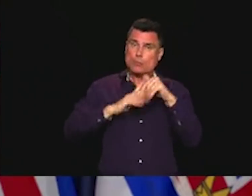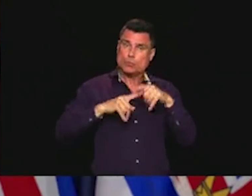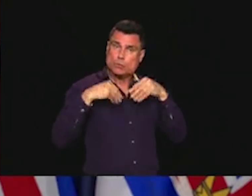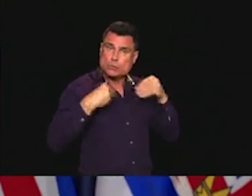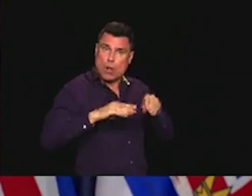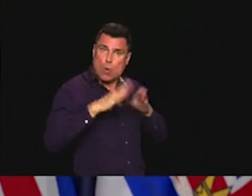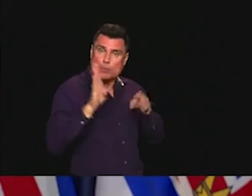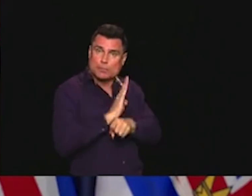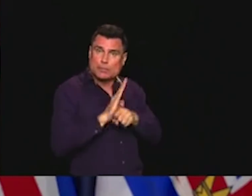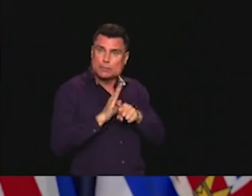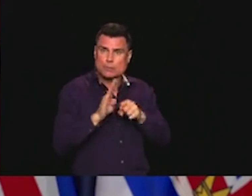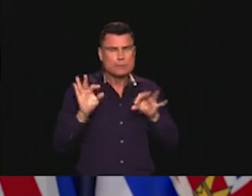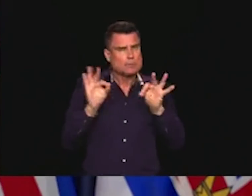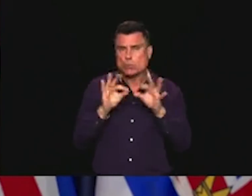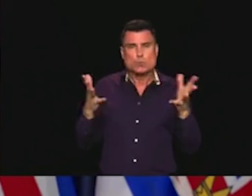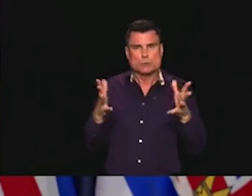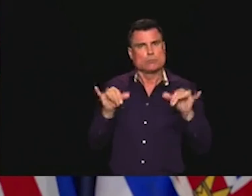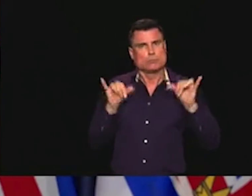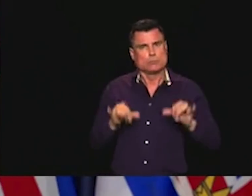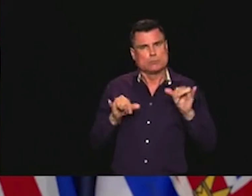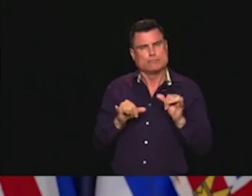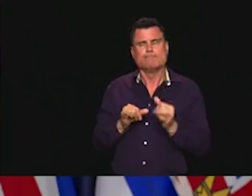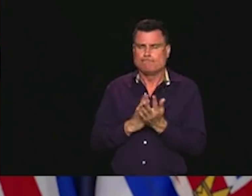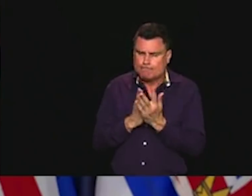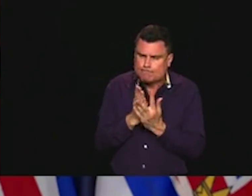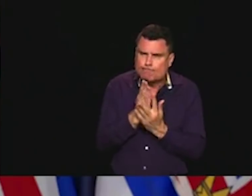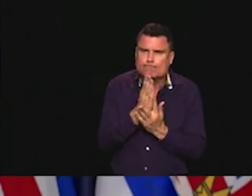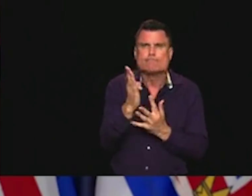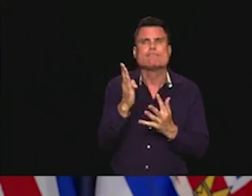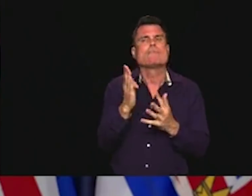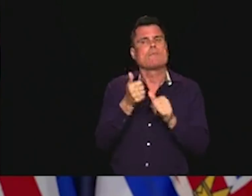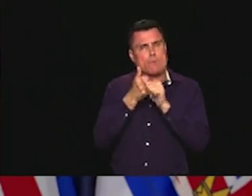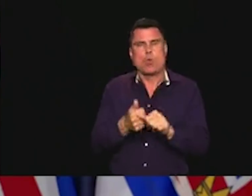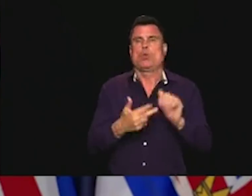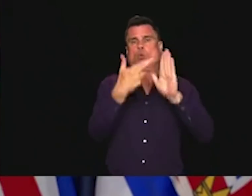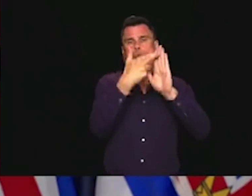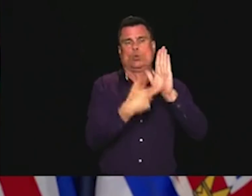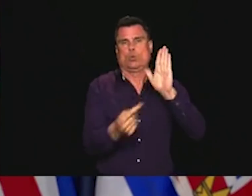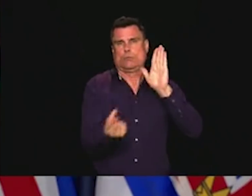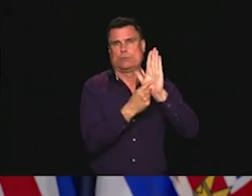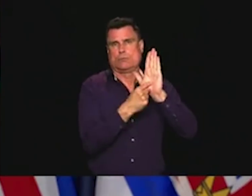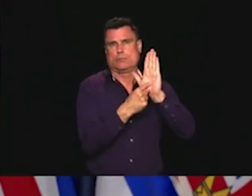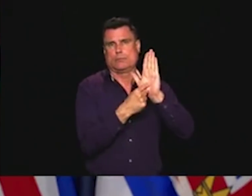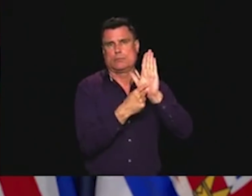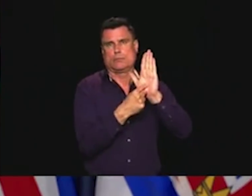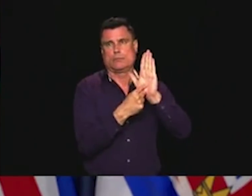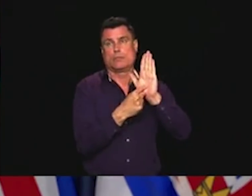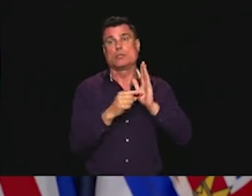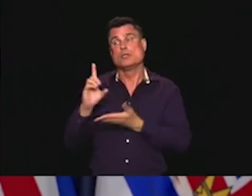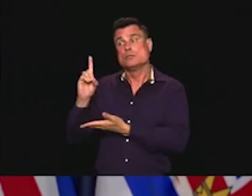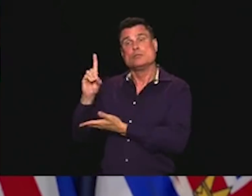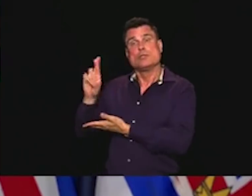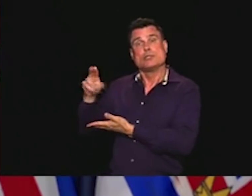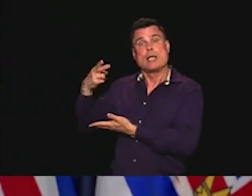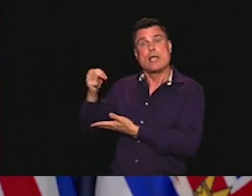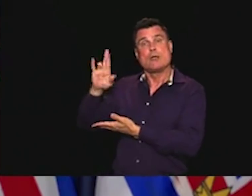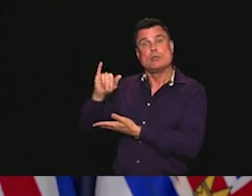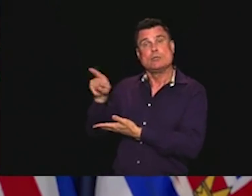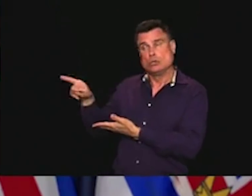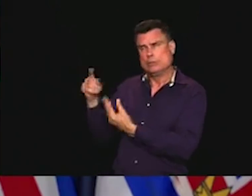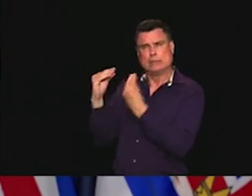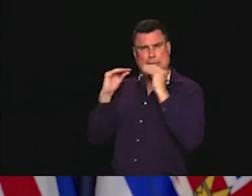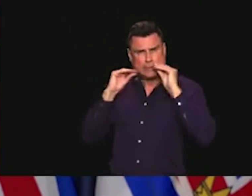given our unique circumstances. Phase 2 is here, and with it, the freedom to participate in renewal. Our individual comfort zones will